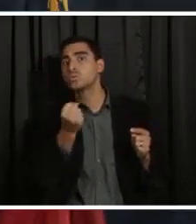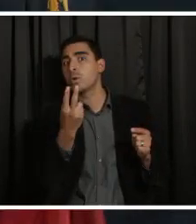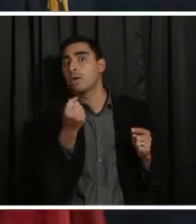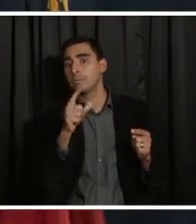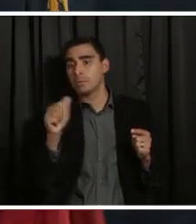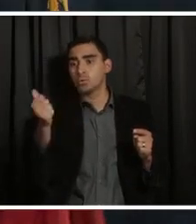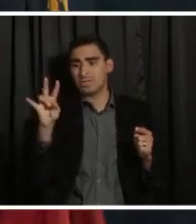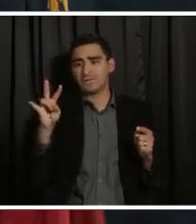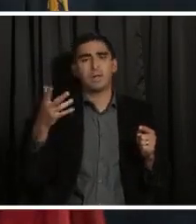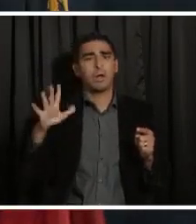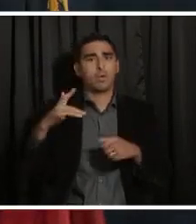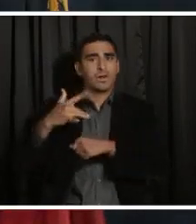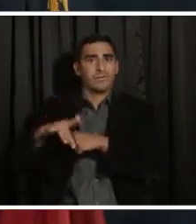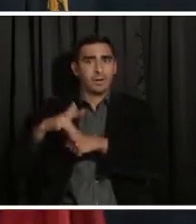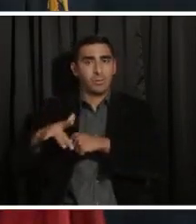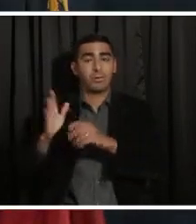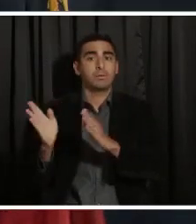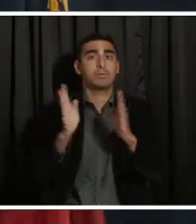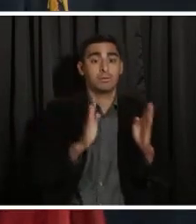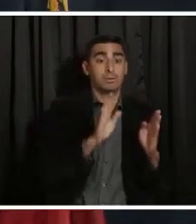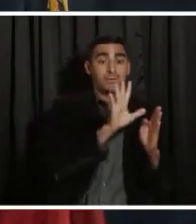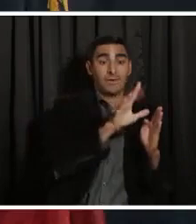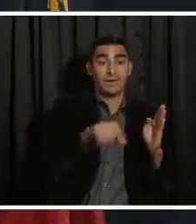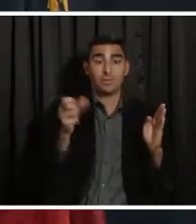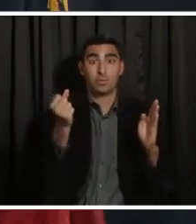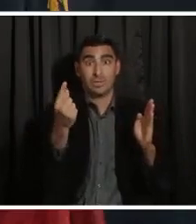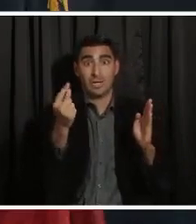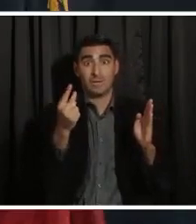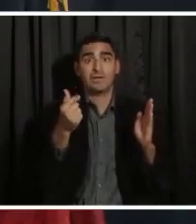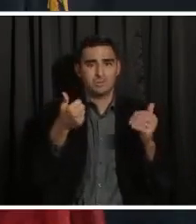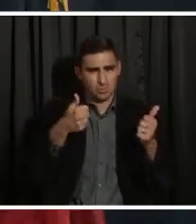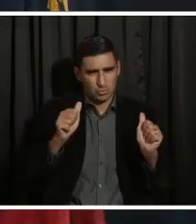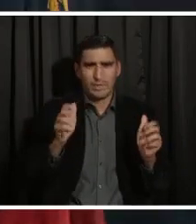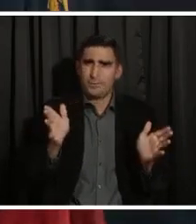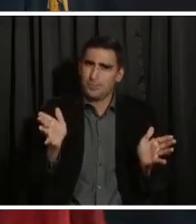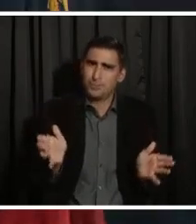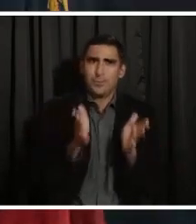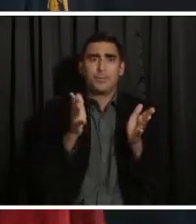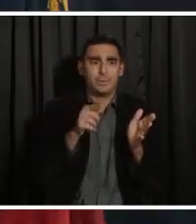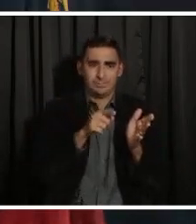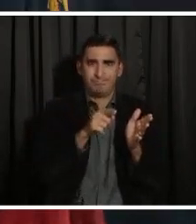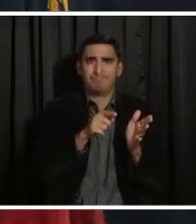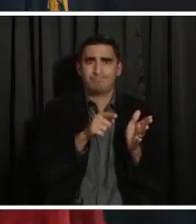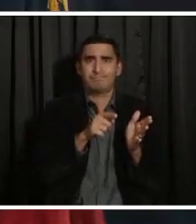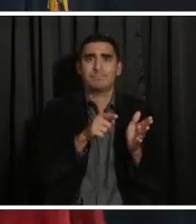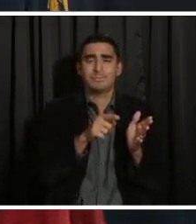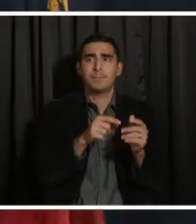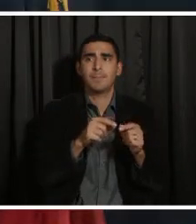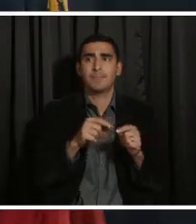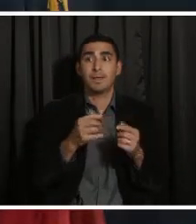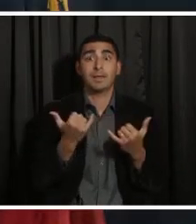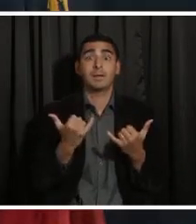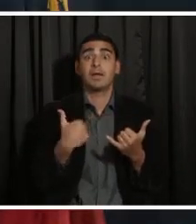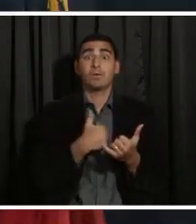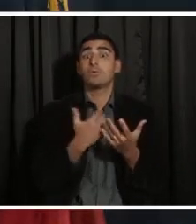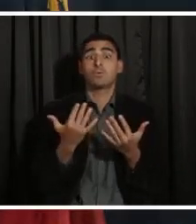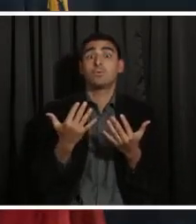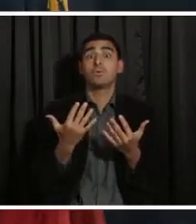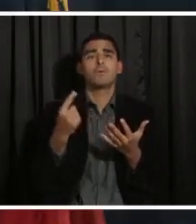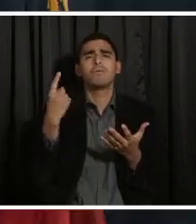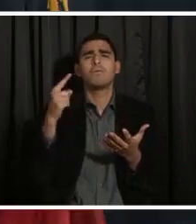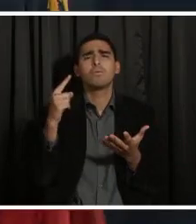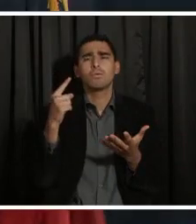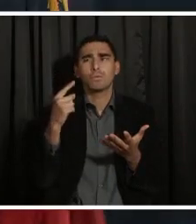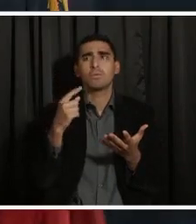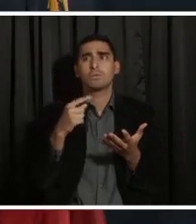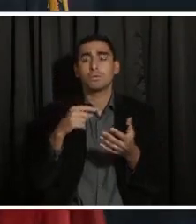in our pediatric plans, really trying to boost it among the 12 to 17-year-olds as well. All we await is approval